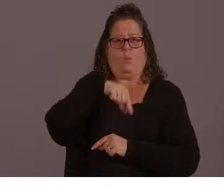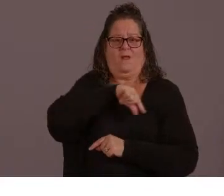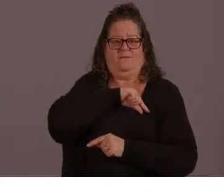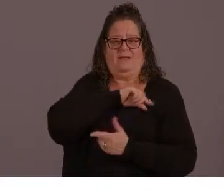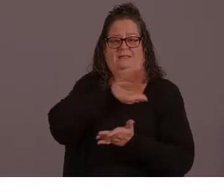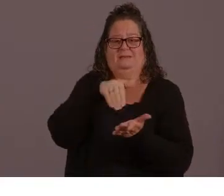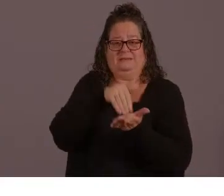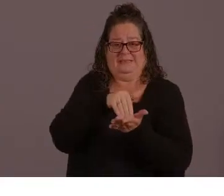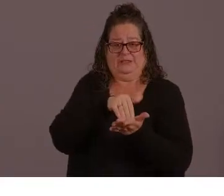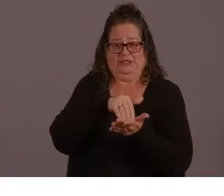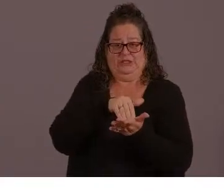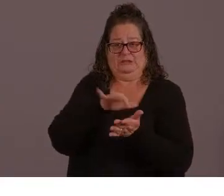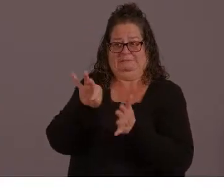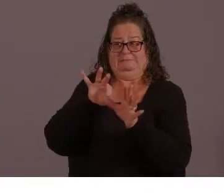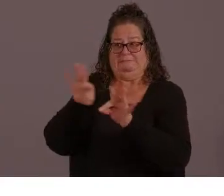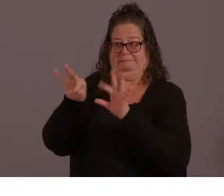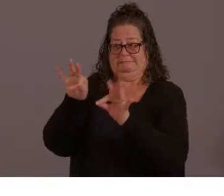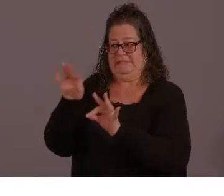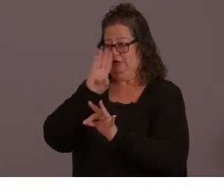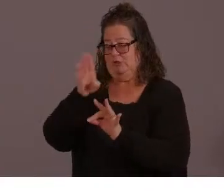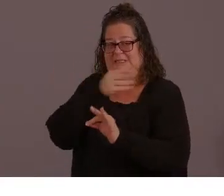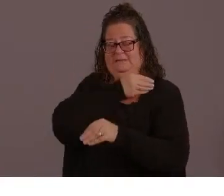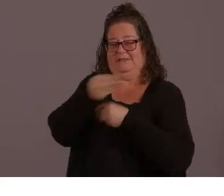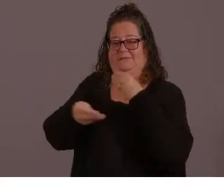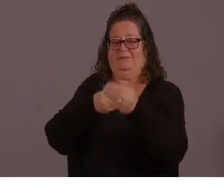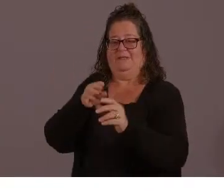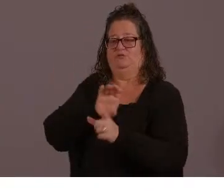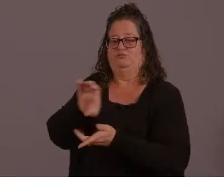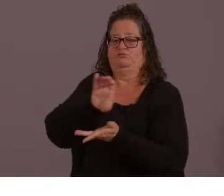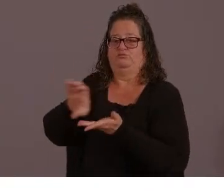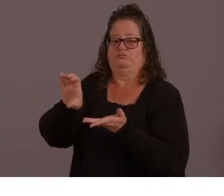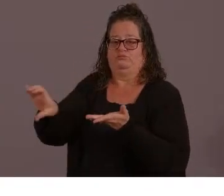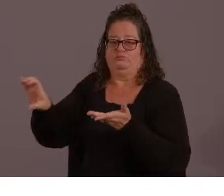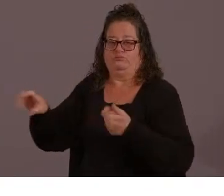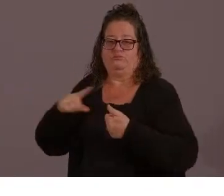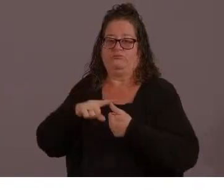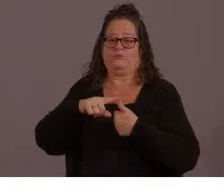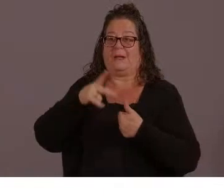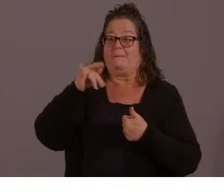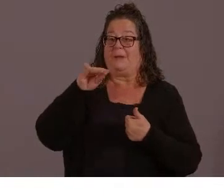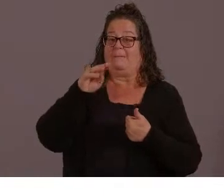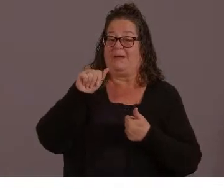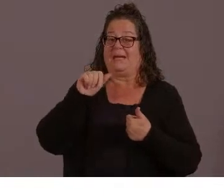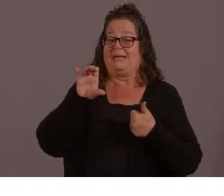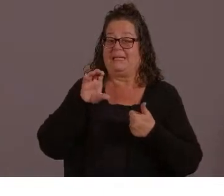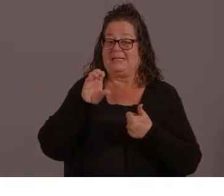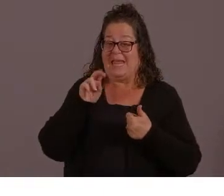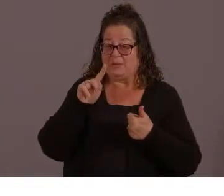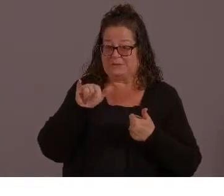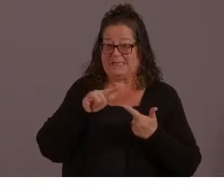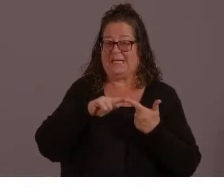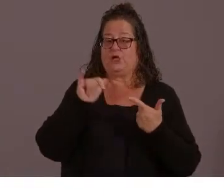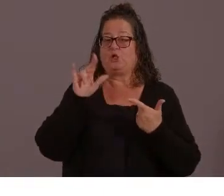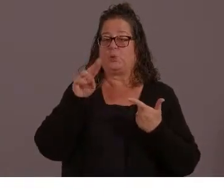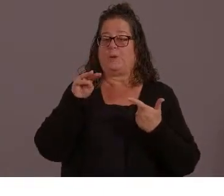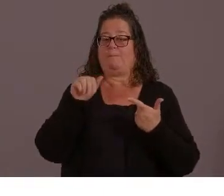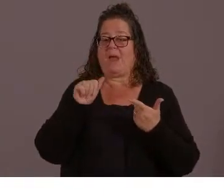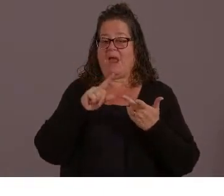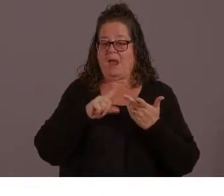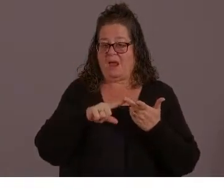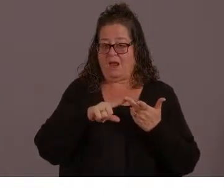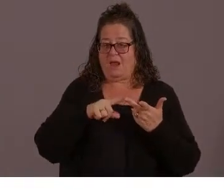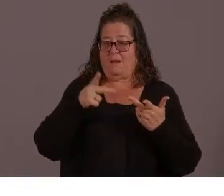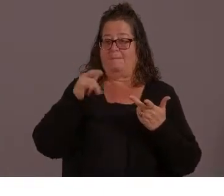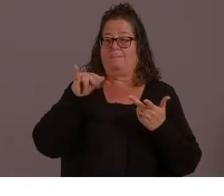that was in Pima, Yuma, Pinal, and Maricopa. But HRSA just recently announced an additional 26 Arizona health